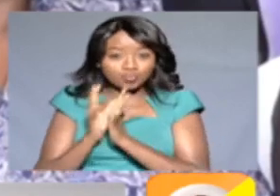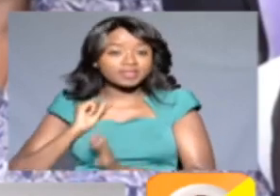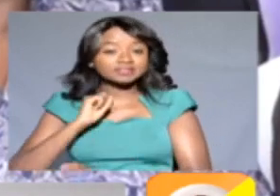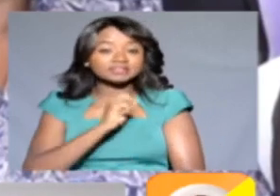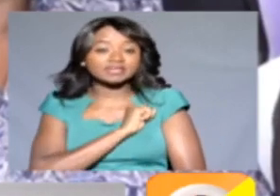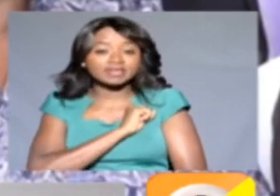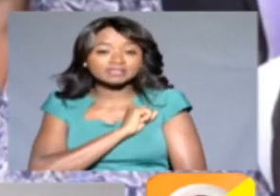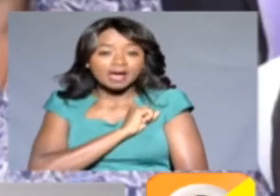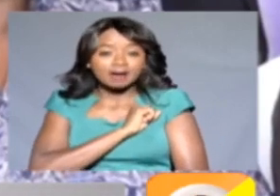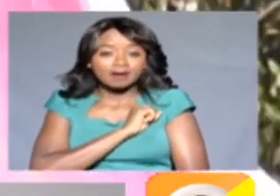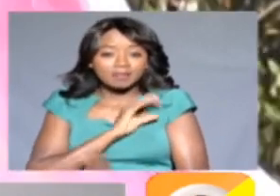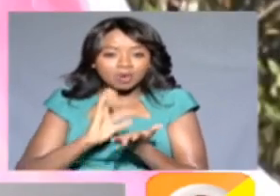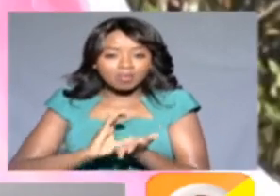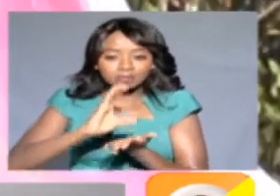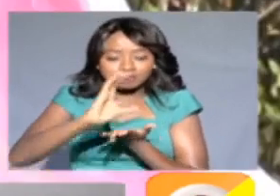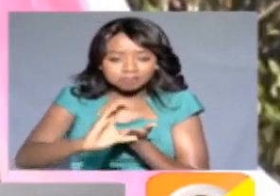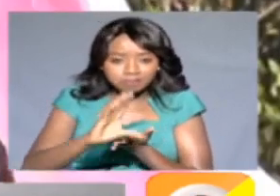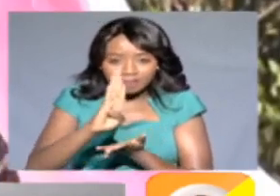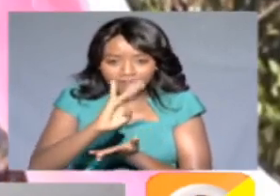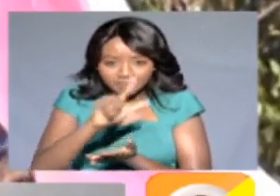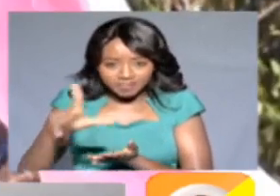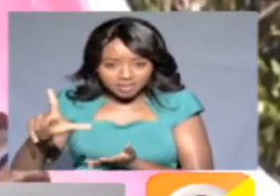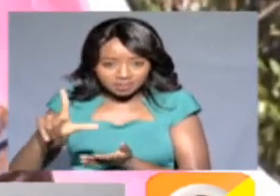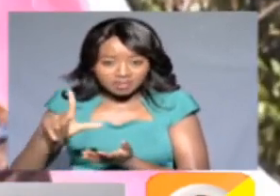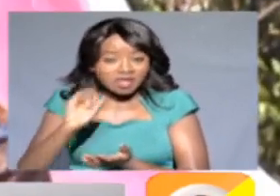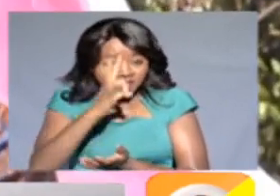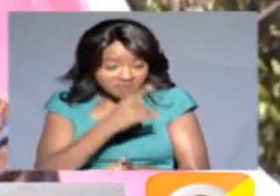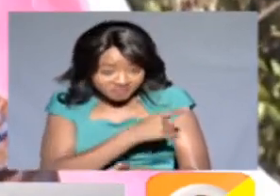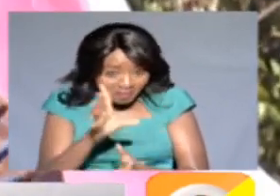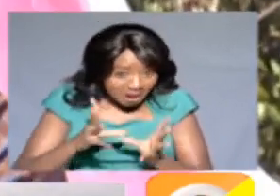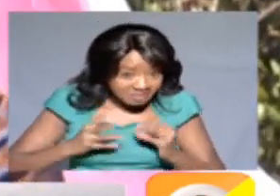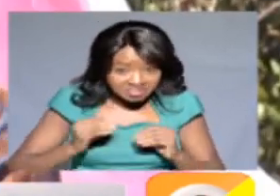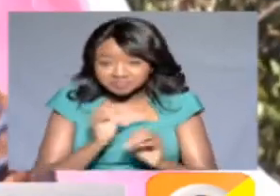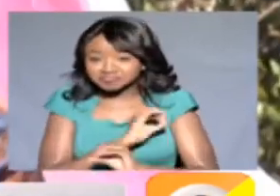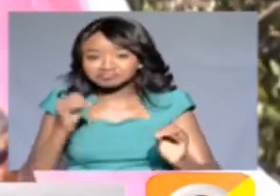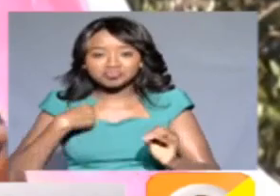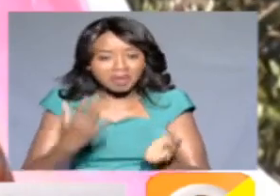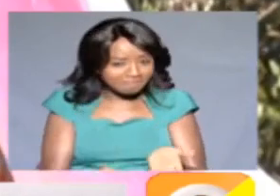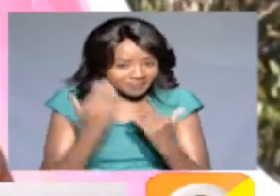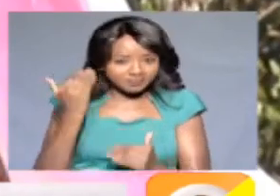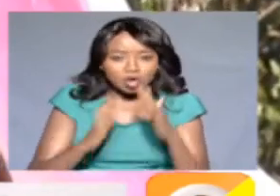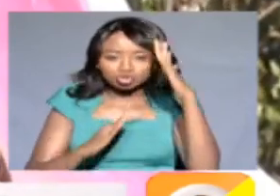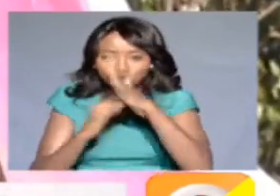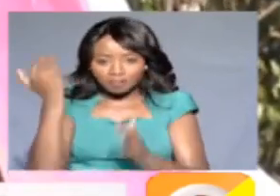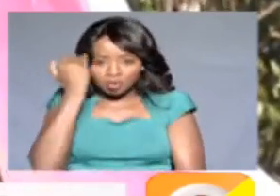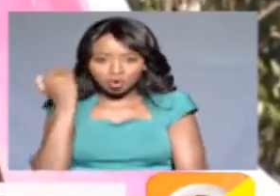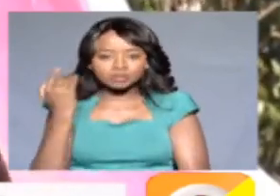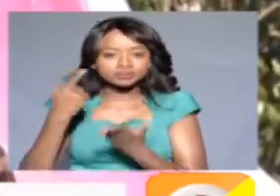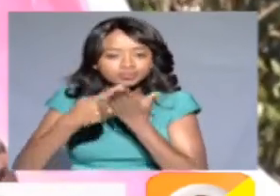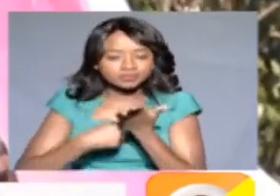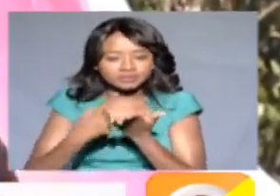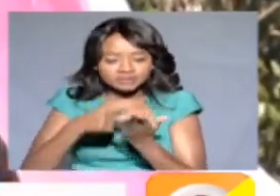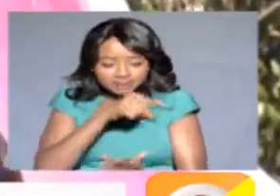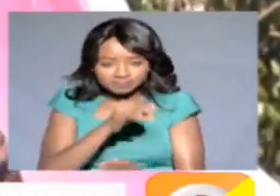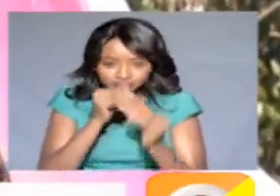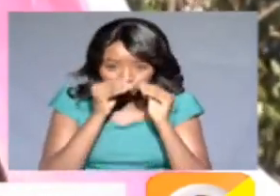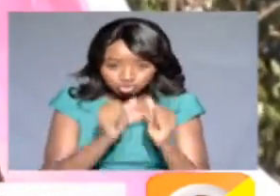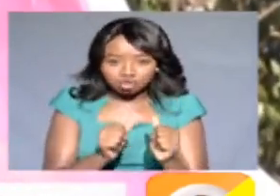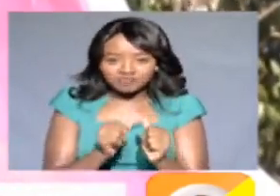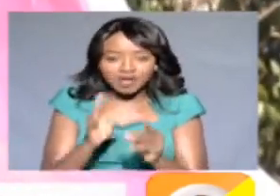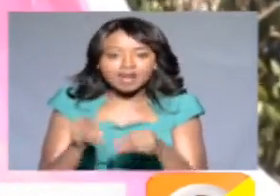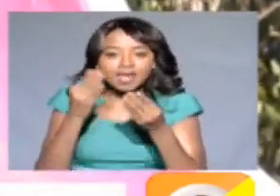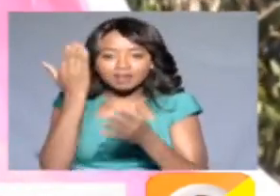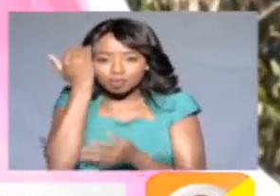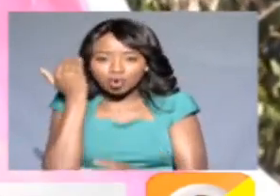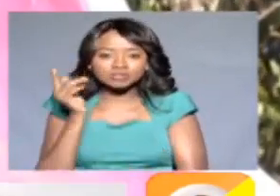Bill 2019. Wasipokubali, we are going straight to Supreme Court so that we can discuss these issues and allow the Supreme